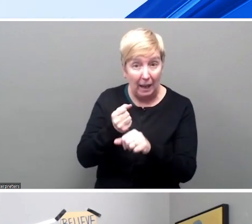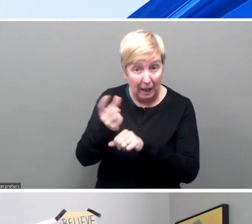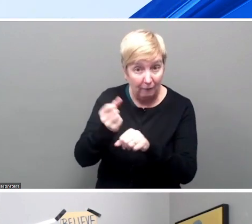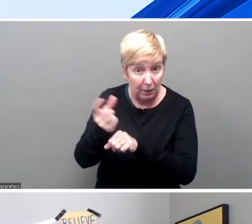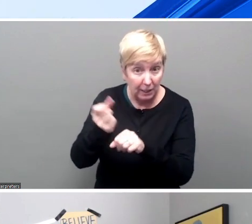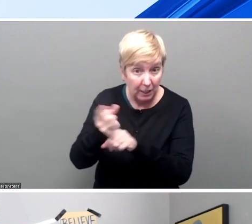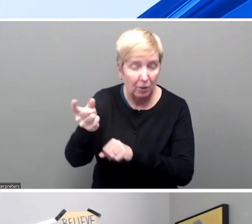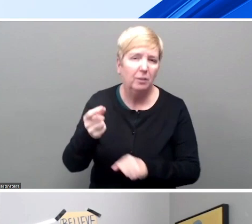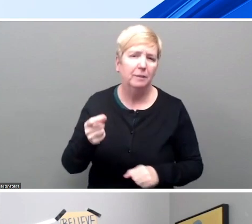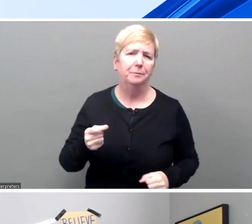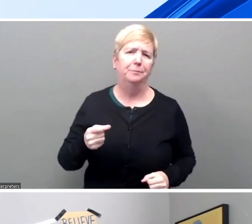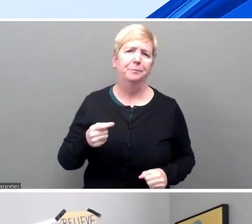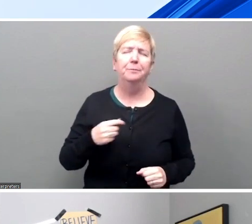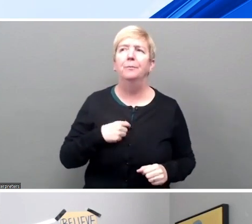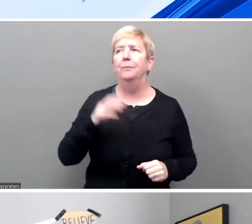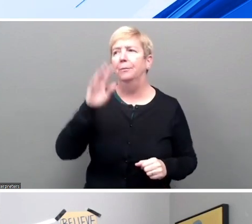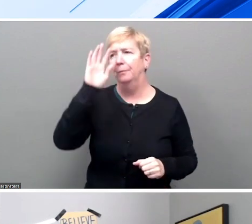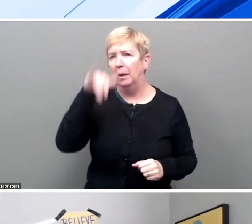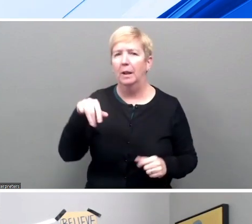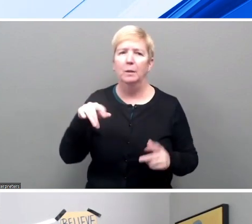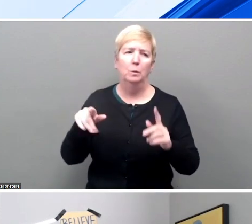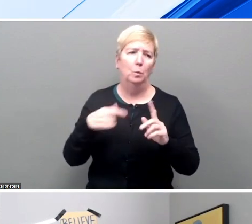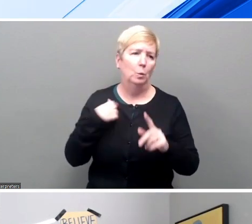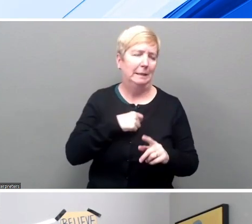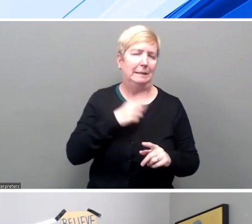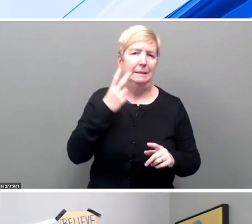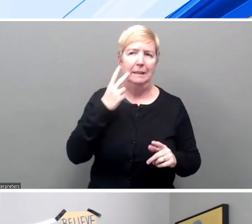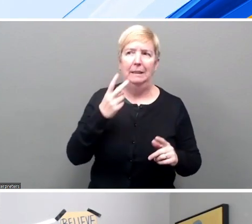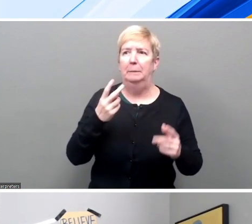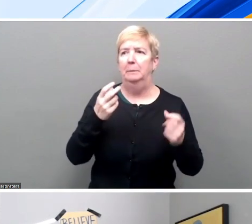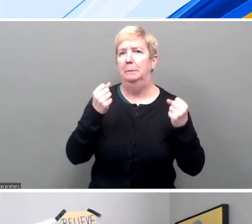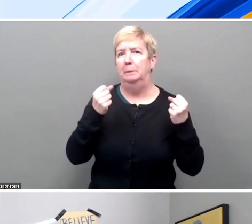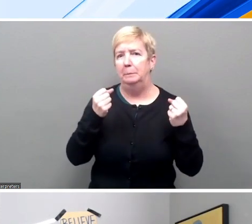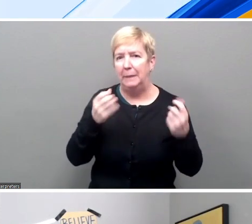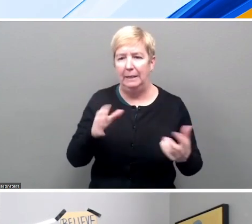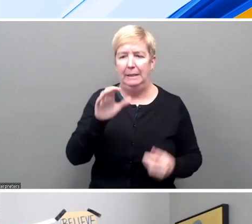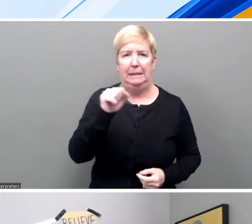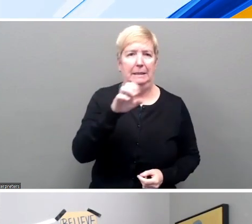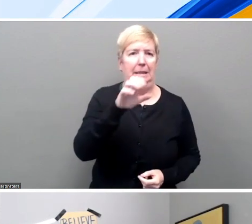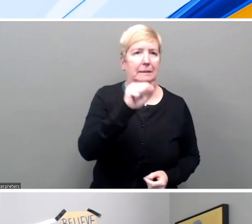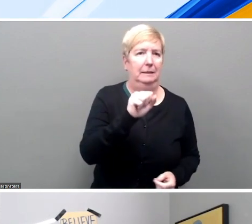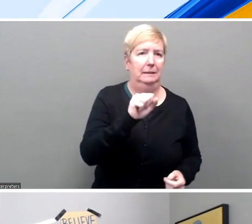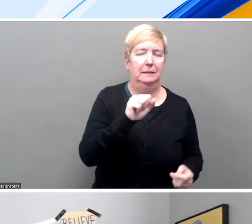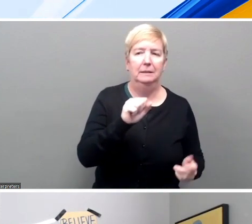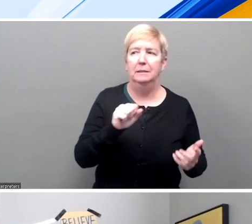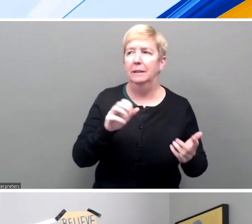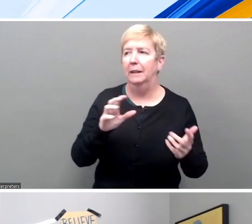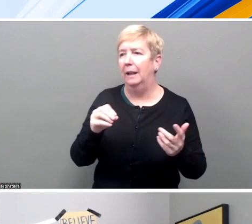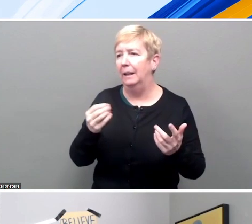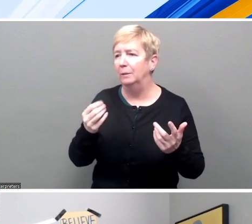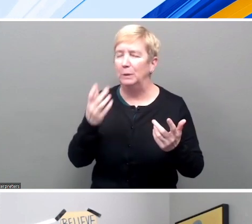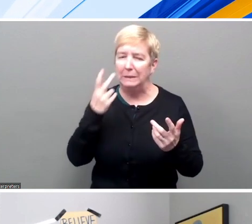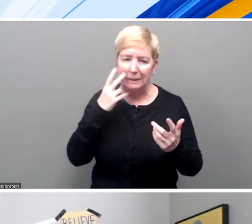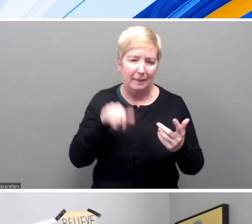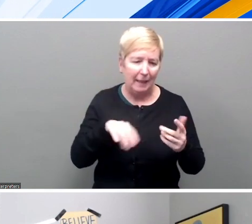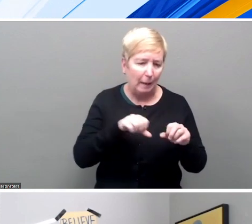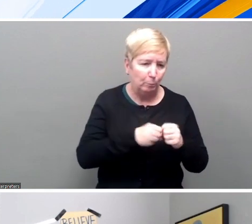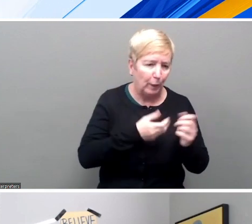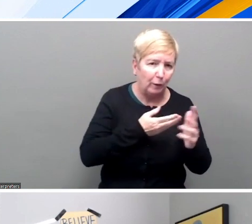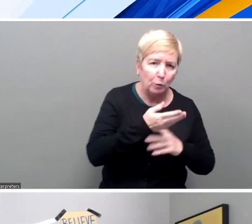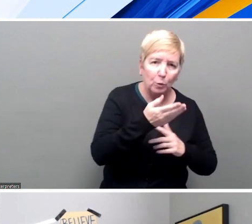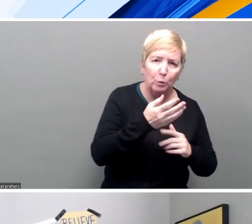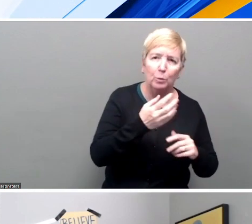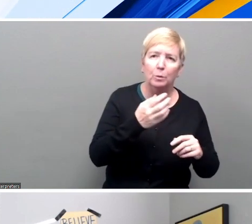as we continue to see high caseloads and those concerns about breakthrough infections. So wanting to see